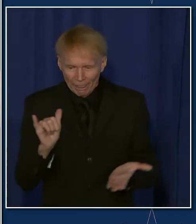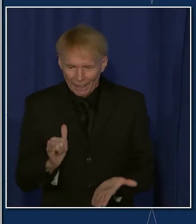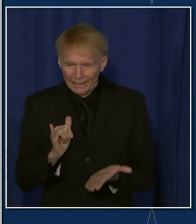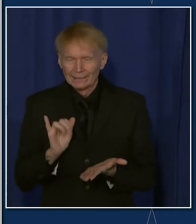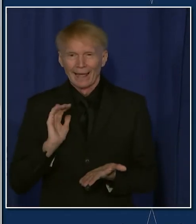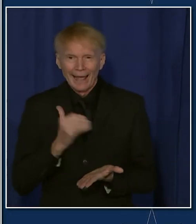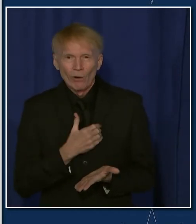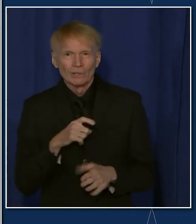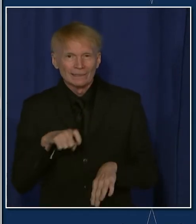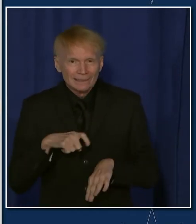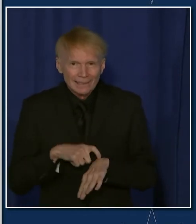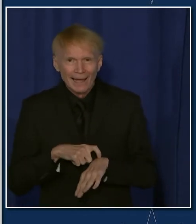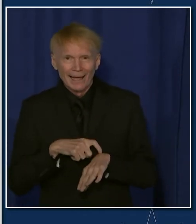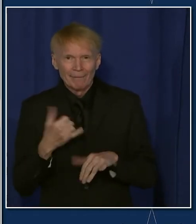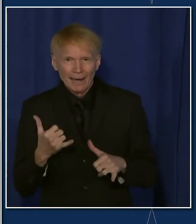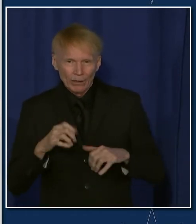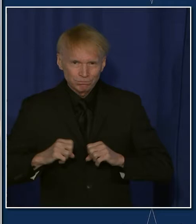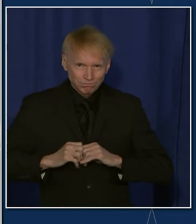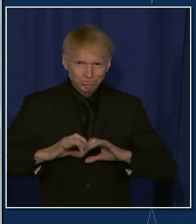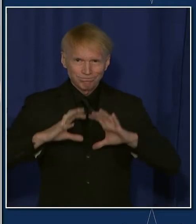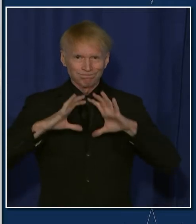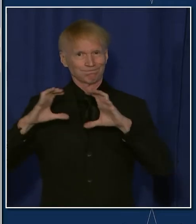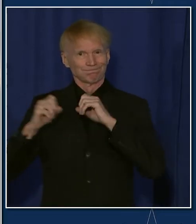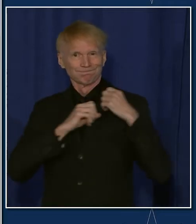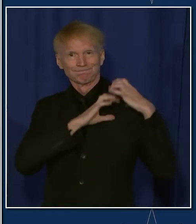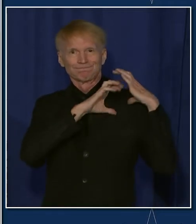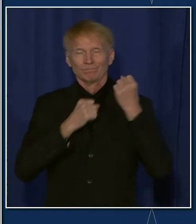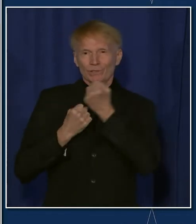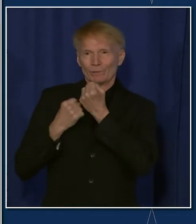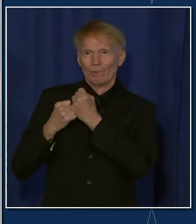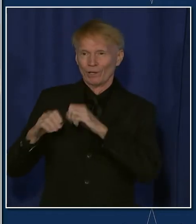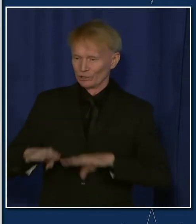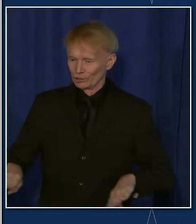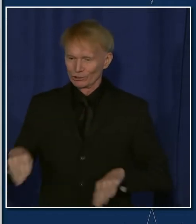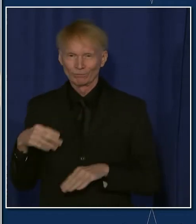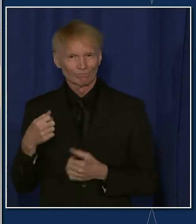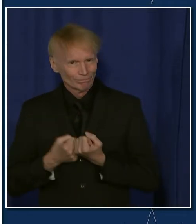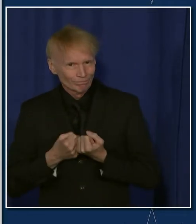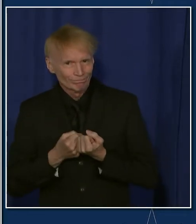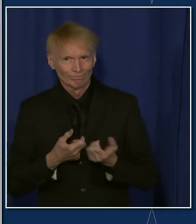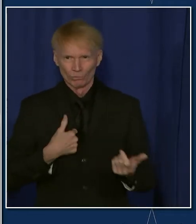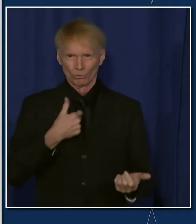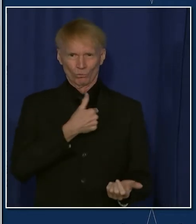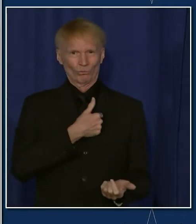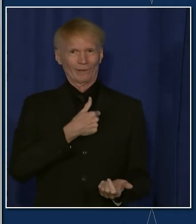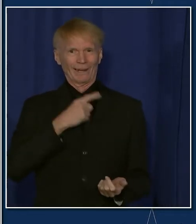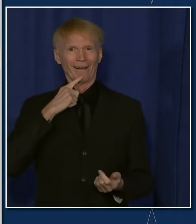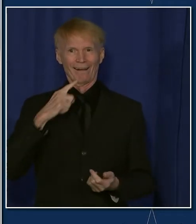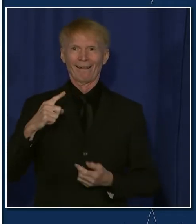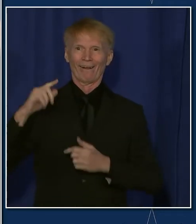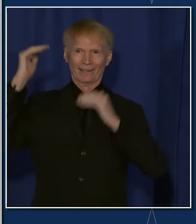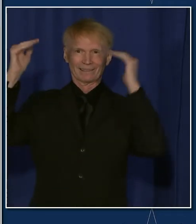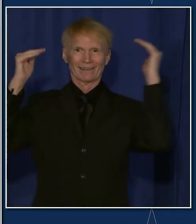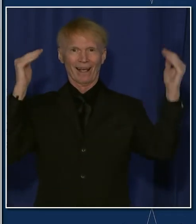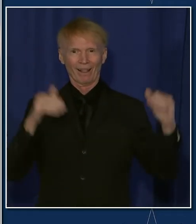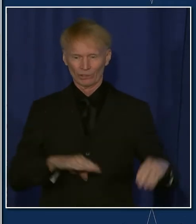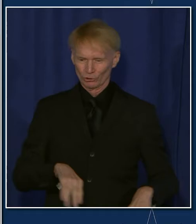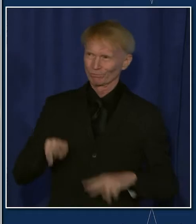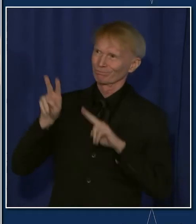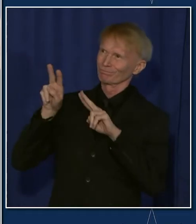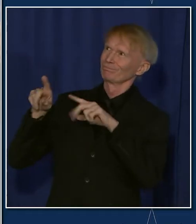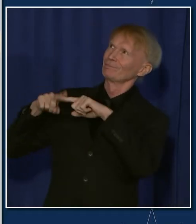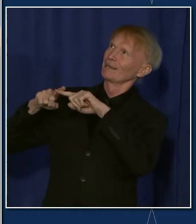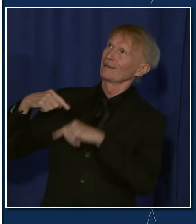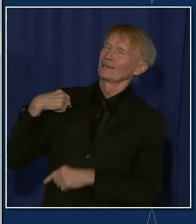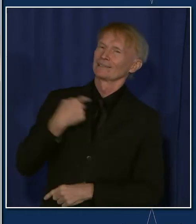to rise up and vax up the kids because they're counting on us. We're the adults. And I want to